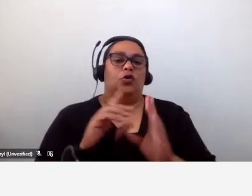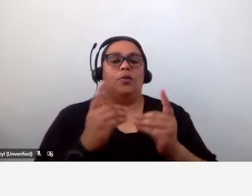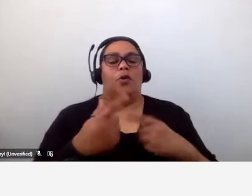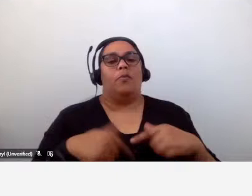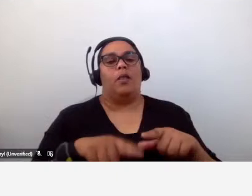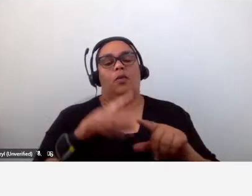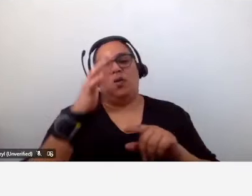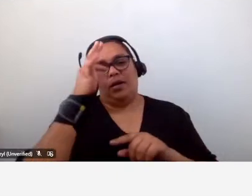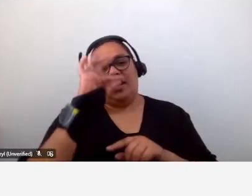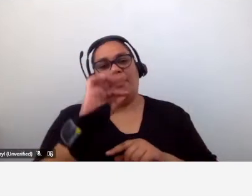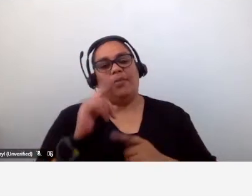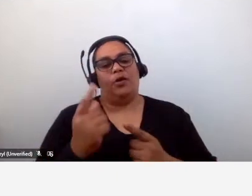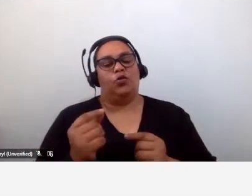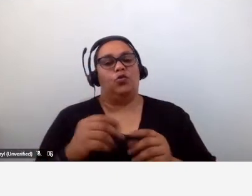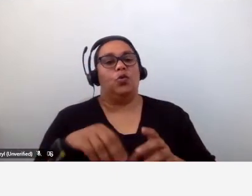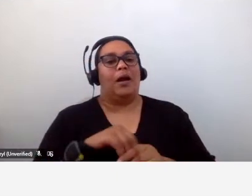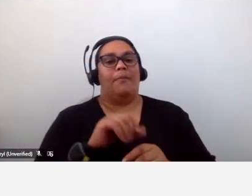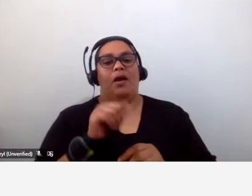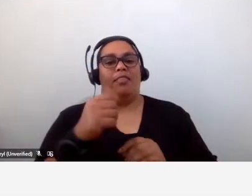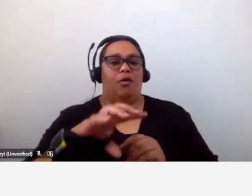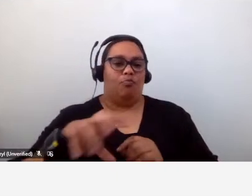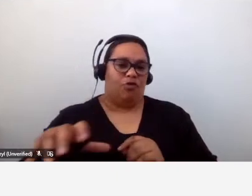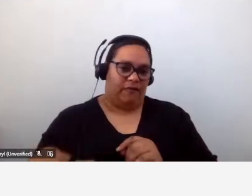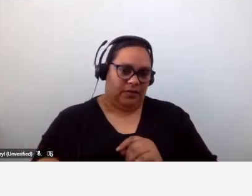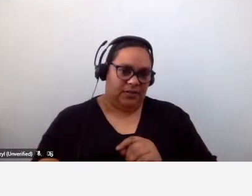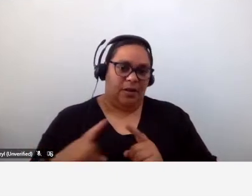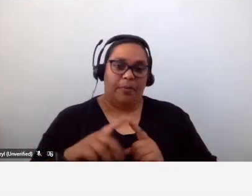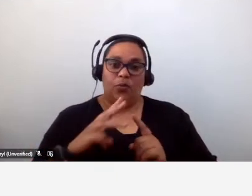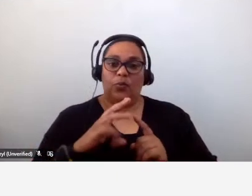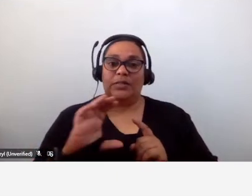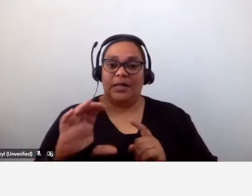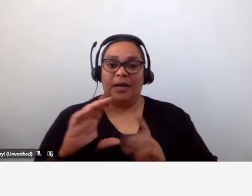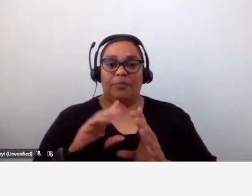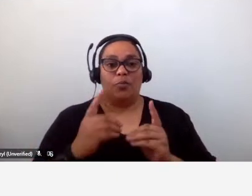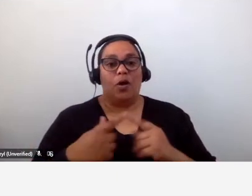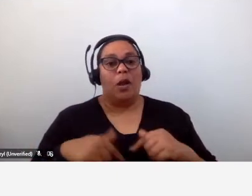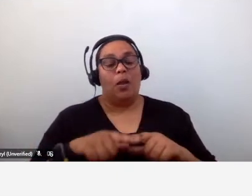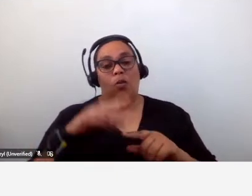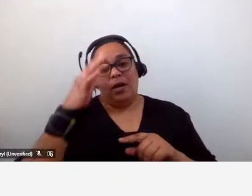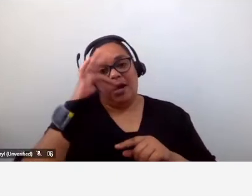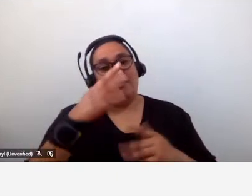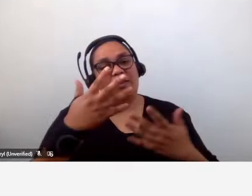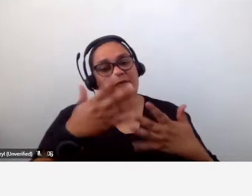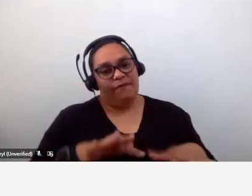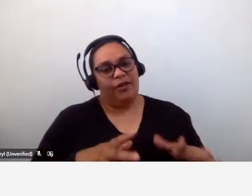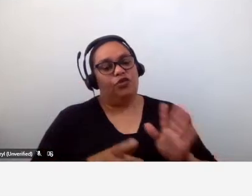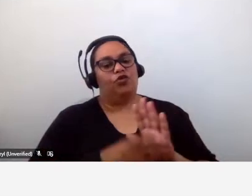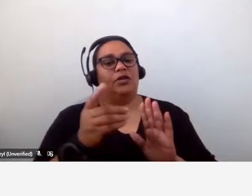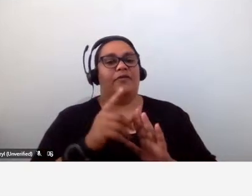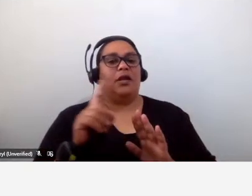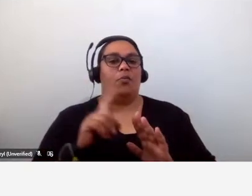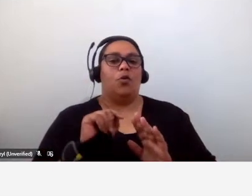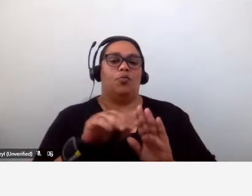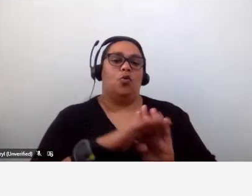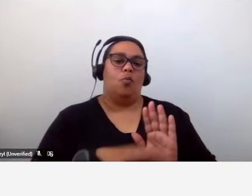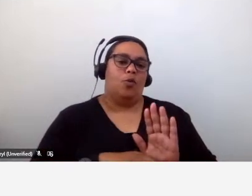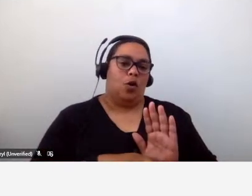Local Government, as is done in other provinces. The Western Cape Department of Local Government has already developed a program